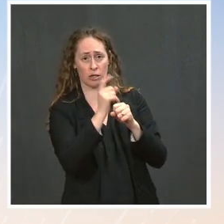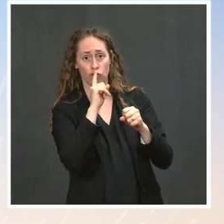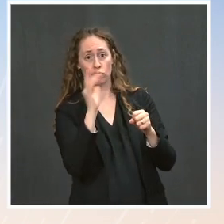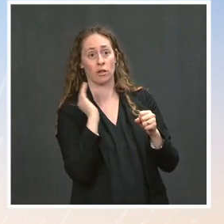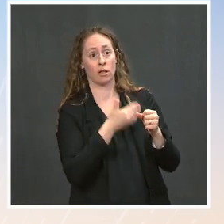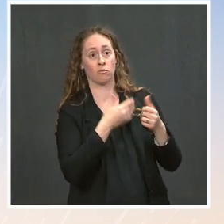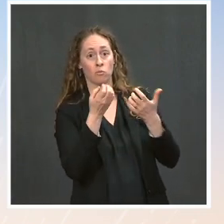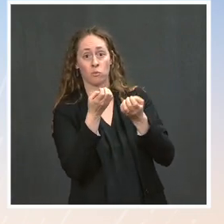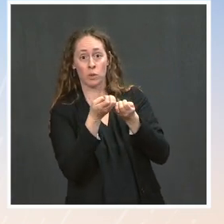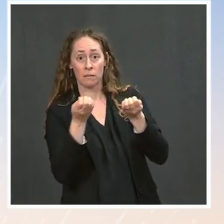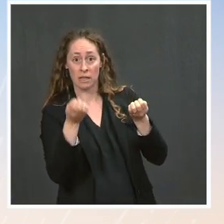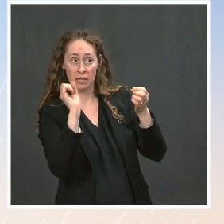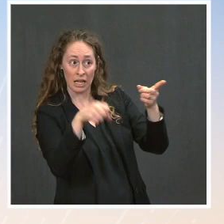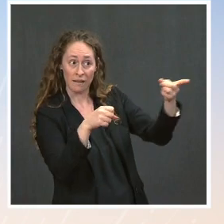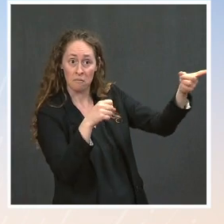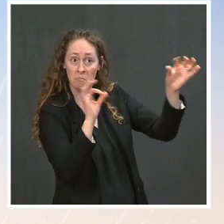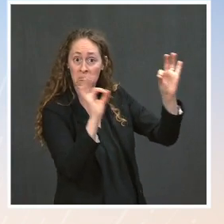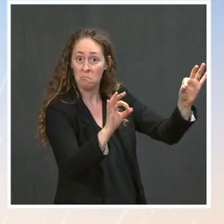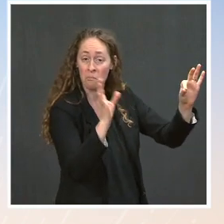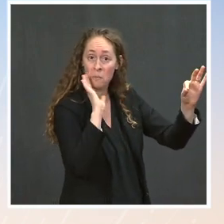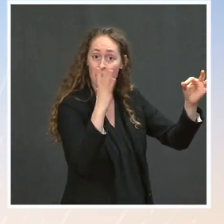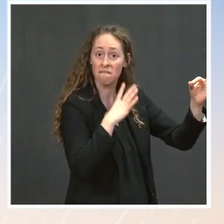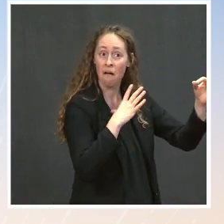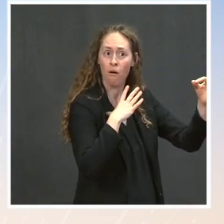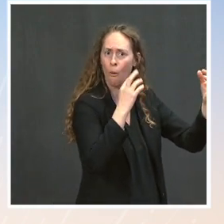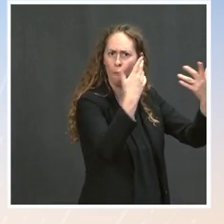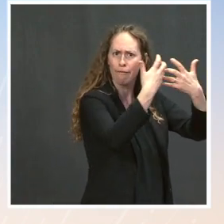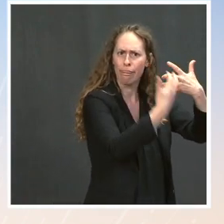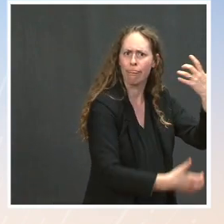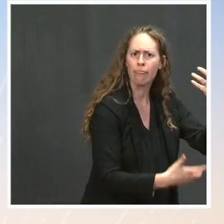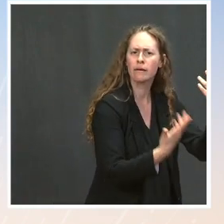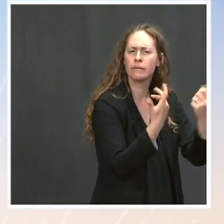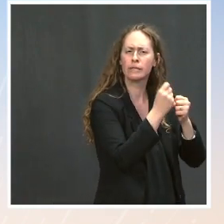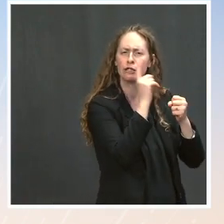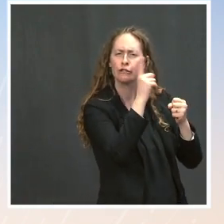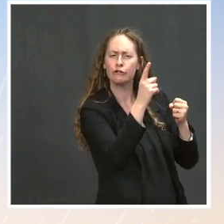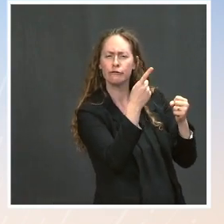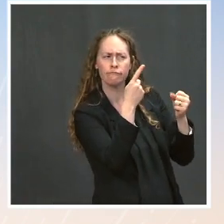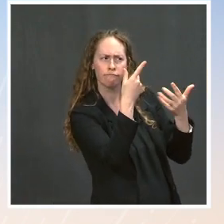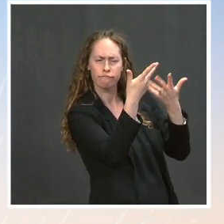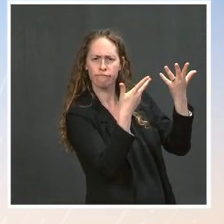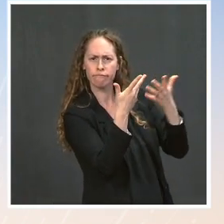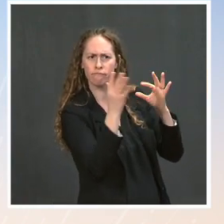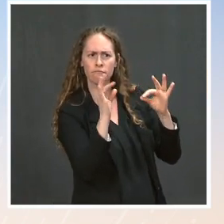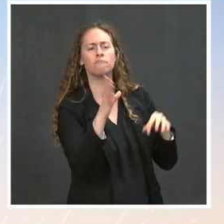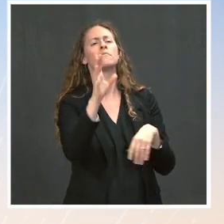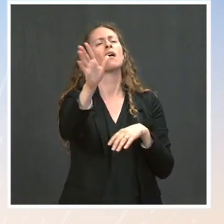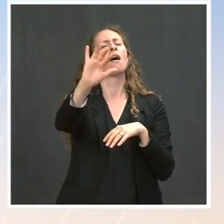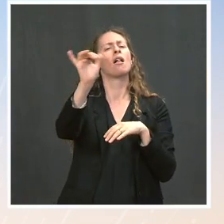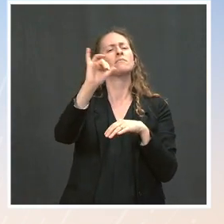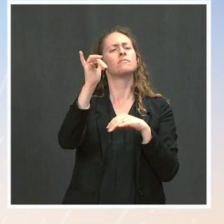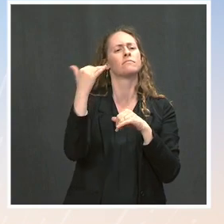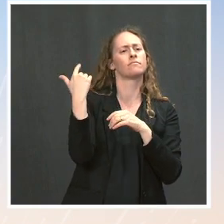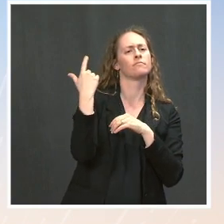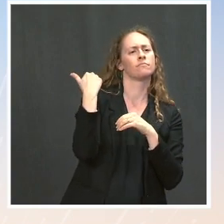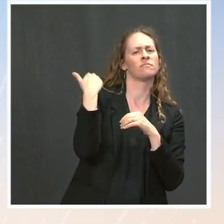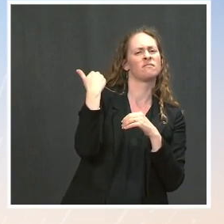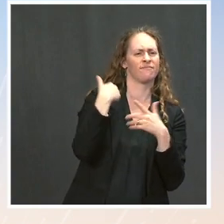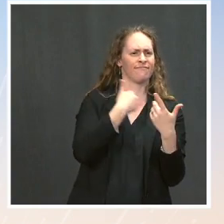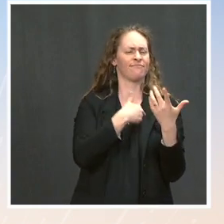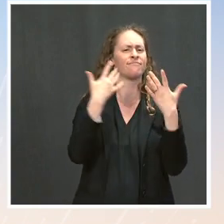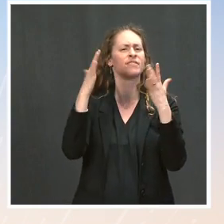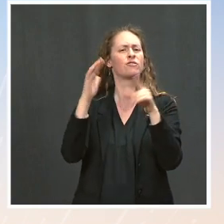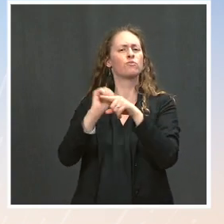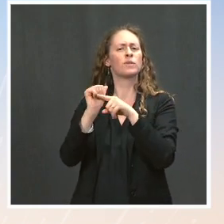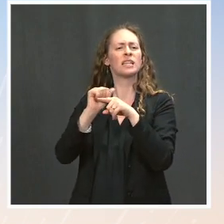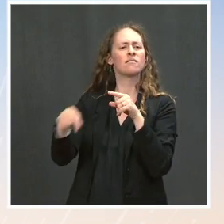provided 200 ventilators to India last year and trained medical professionals on their use. So this is, of course, in addition to that and other